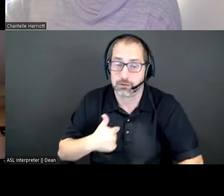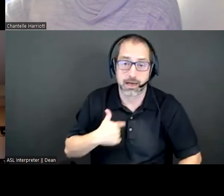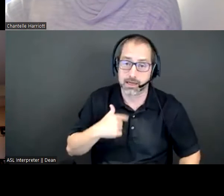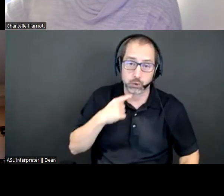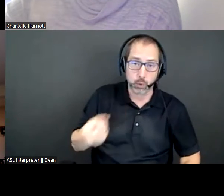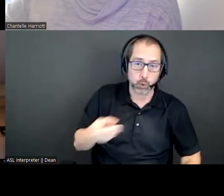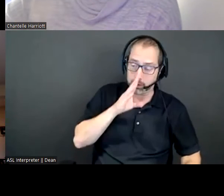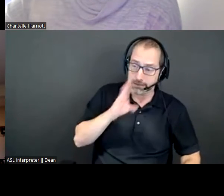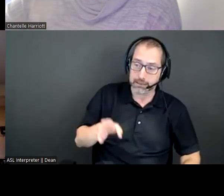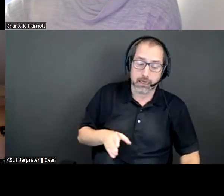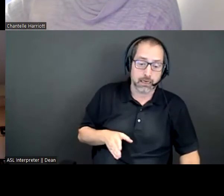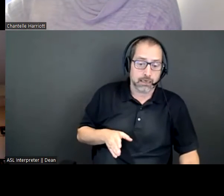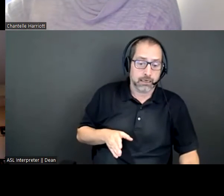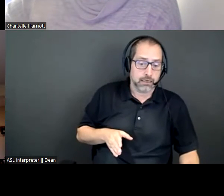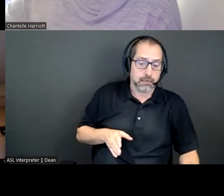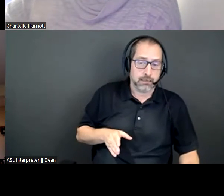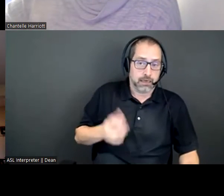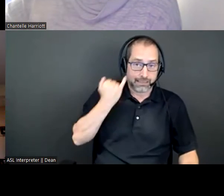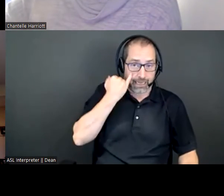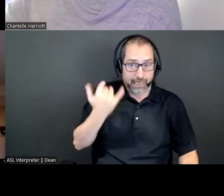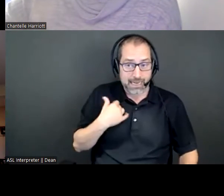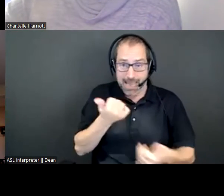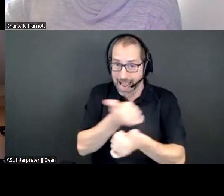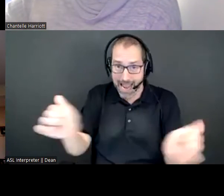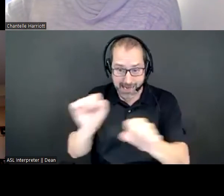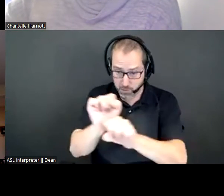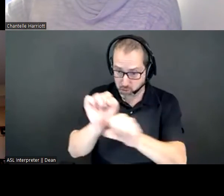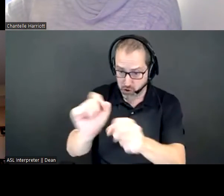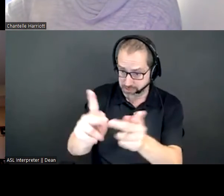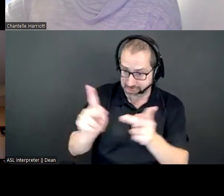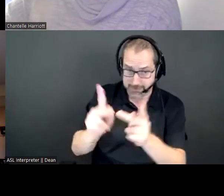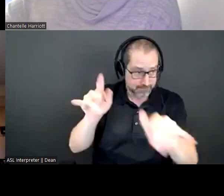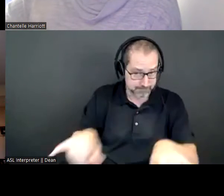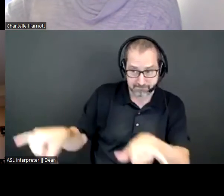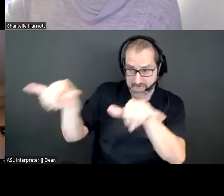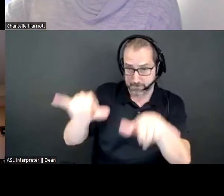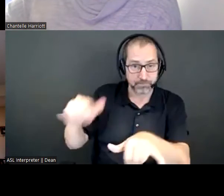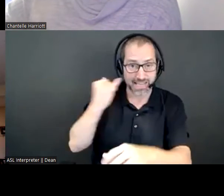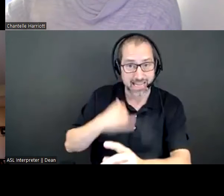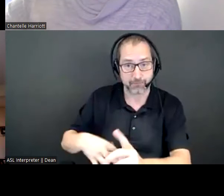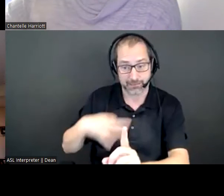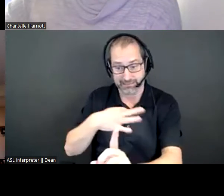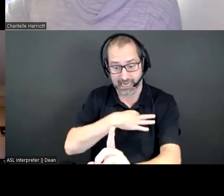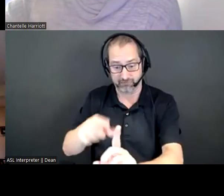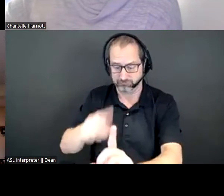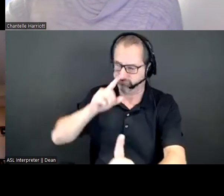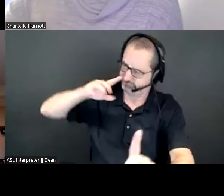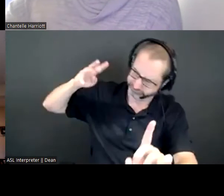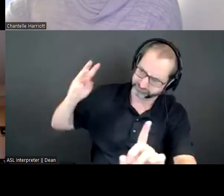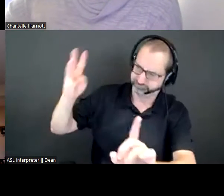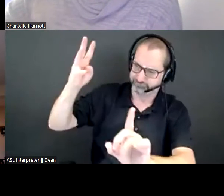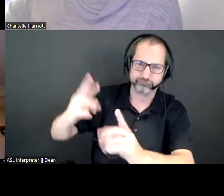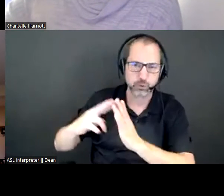if in a standard workplace, if an employee does not follow the